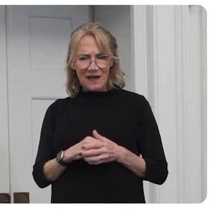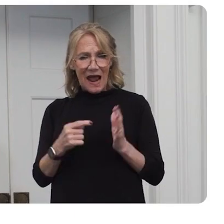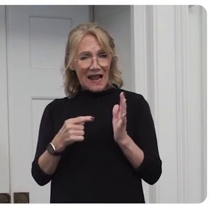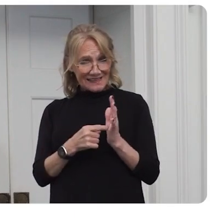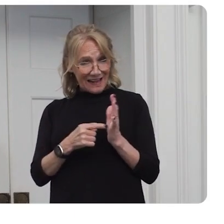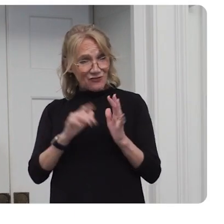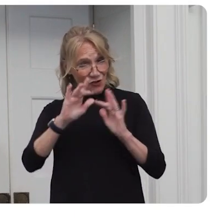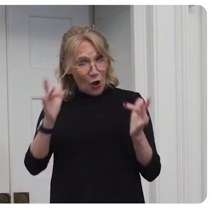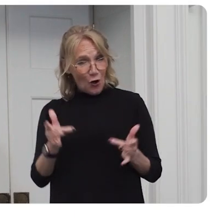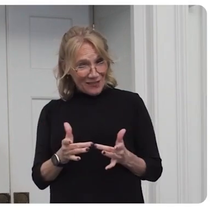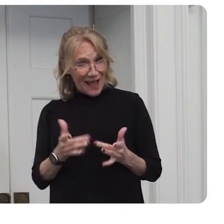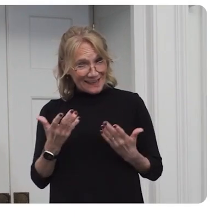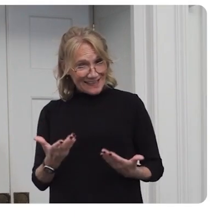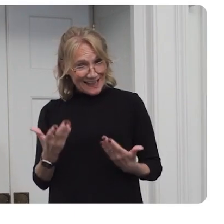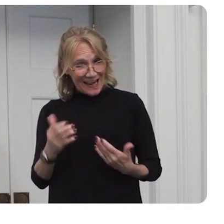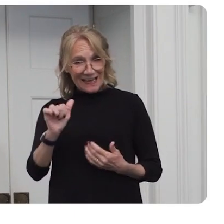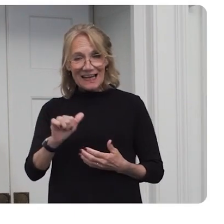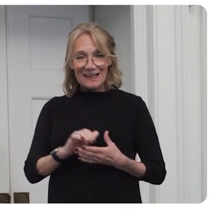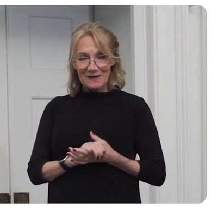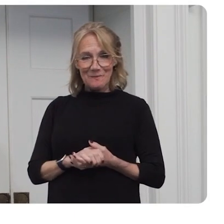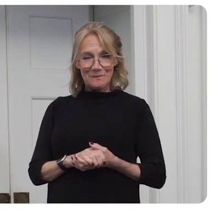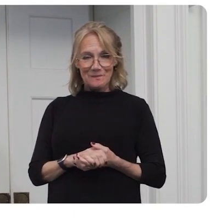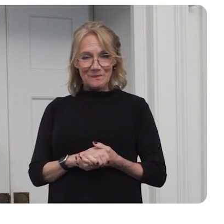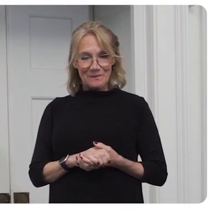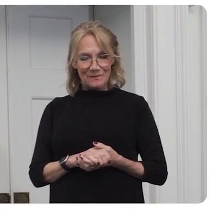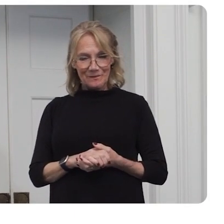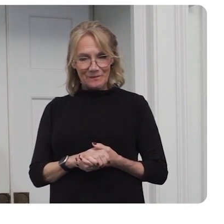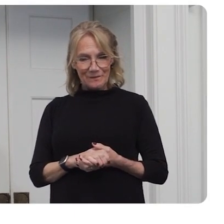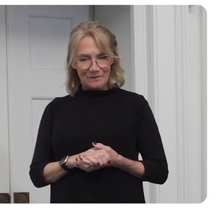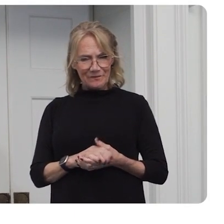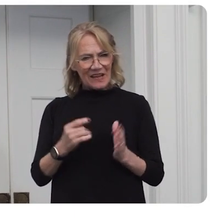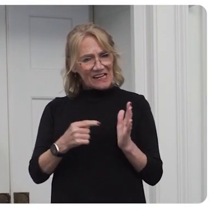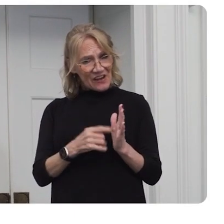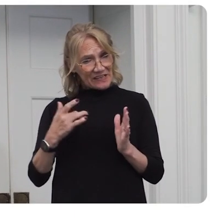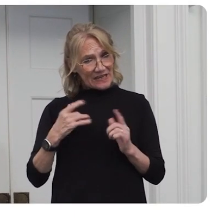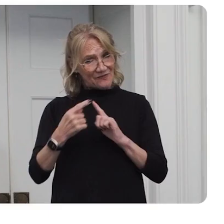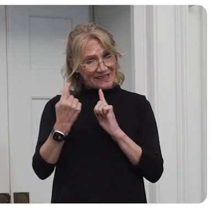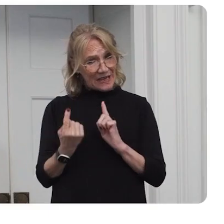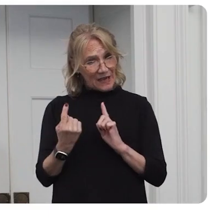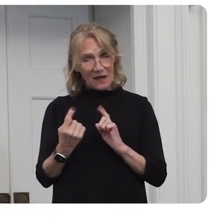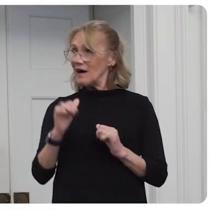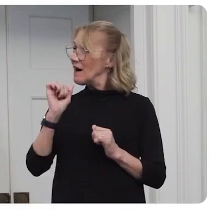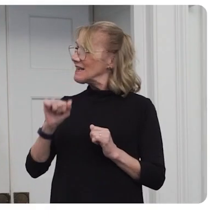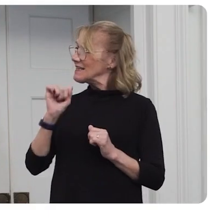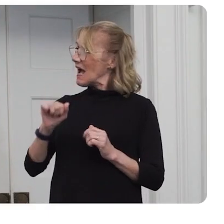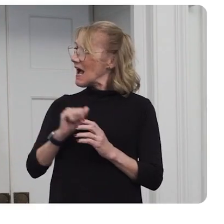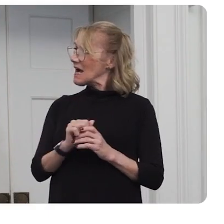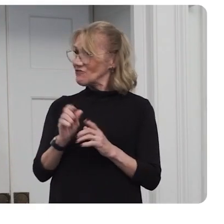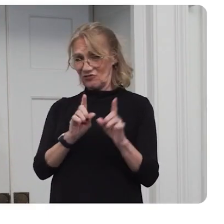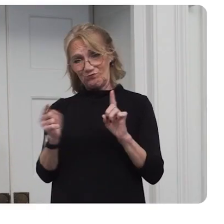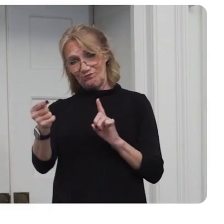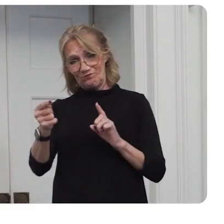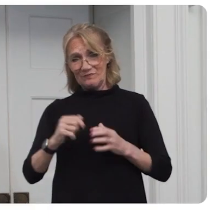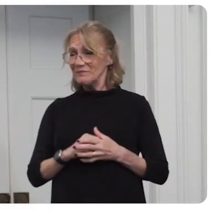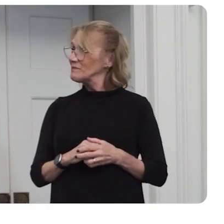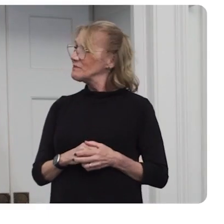yeah. Yeah, Tanya's one of our online audience participants. Yeah. And Tanya lives near you, doesn't she? Yeah, she does just